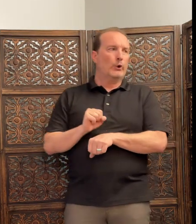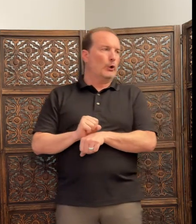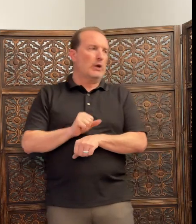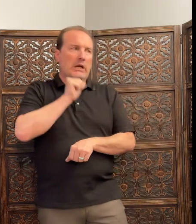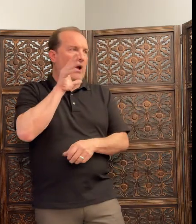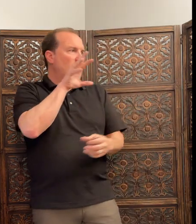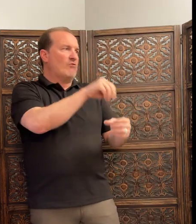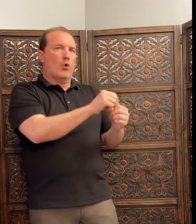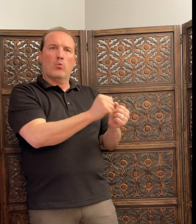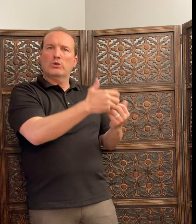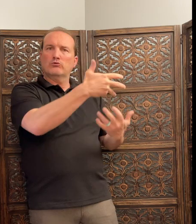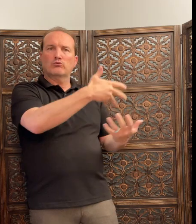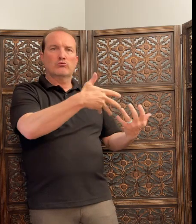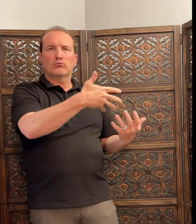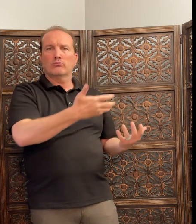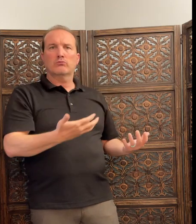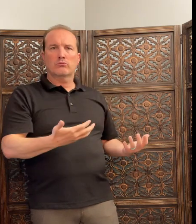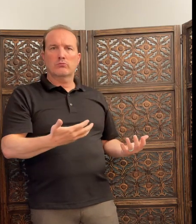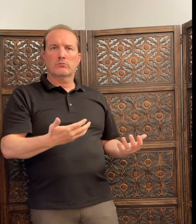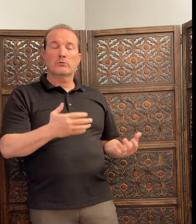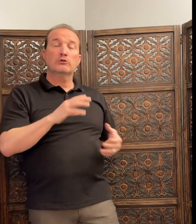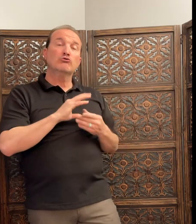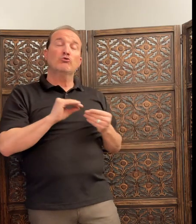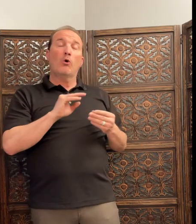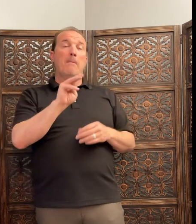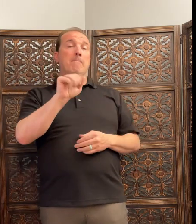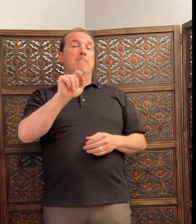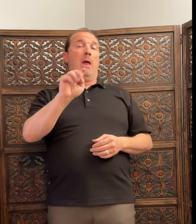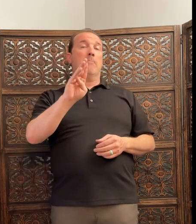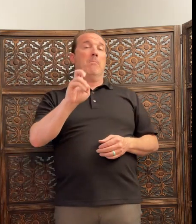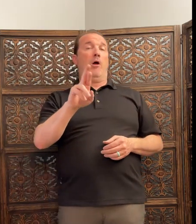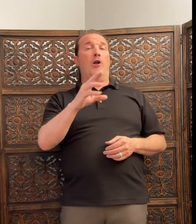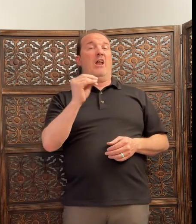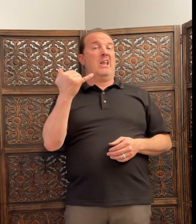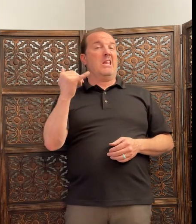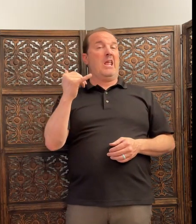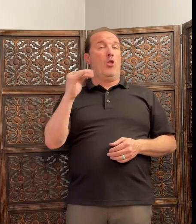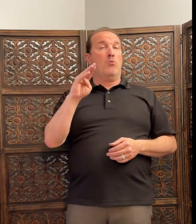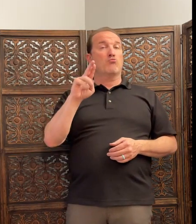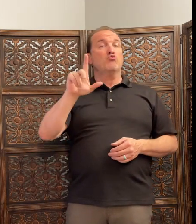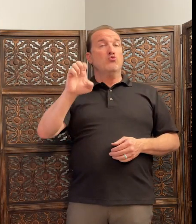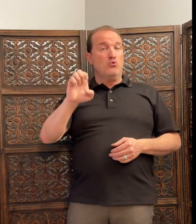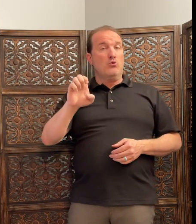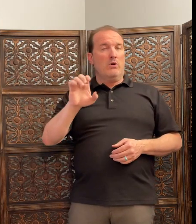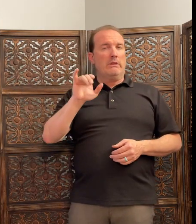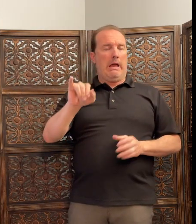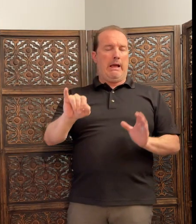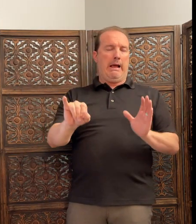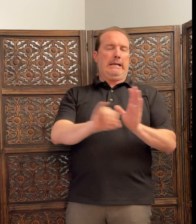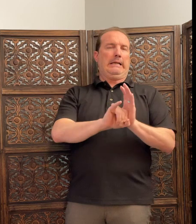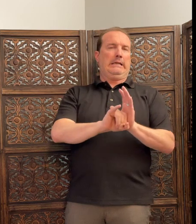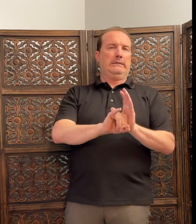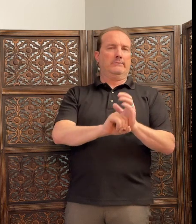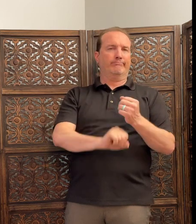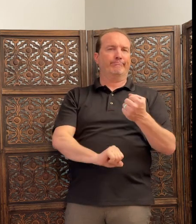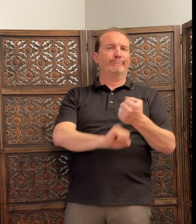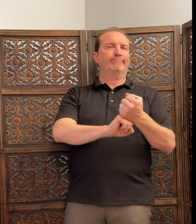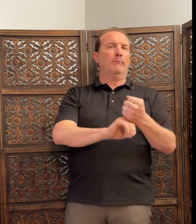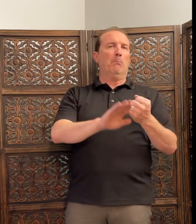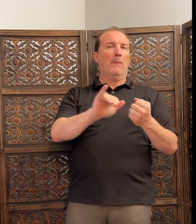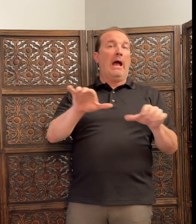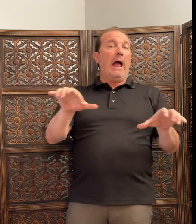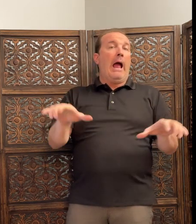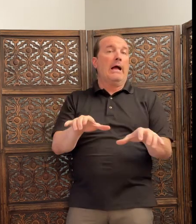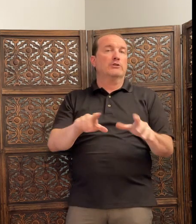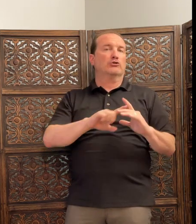community. The story of Matt Bonner and his yellow mule is a good example of how identity is reinforced through